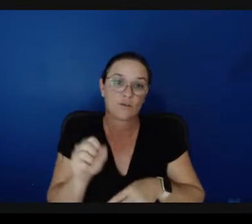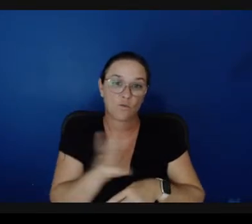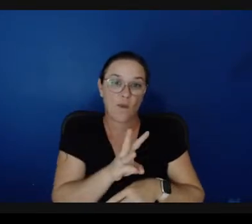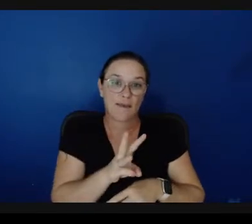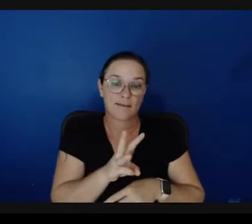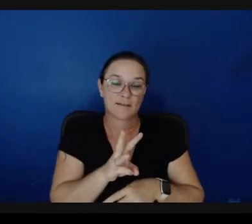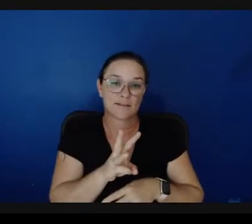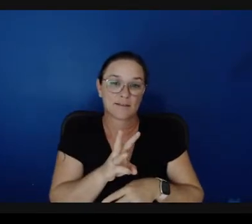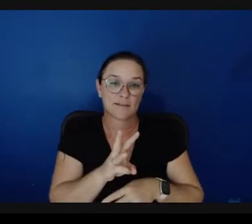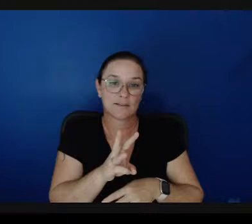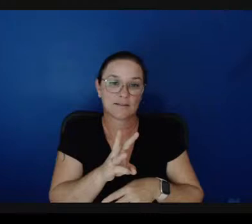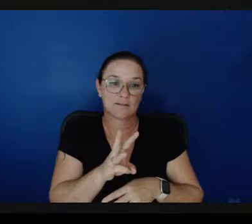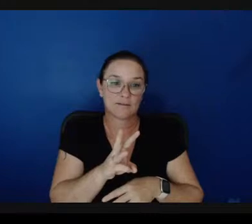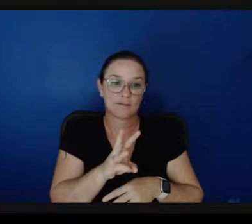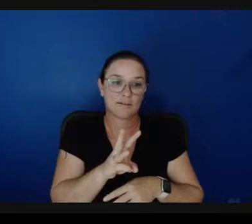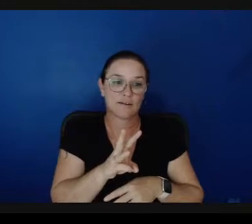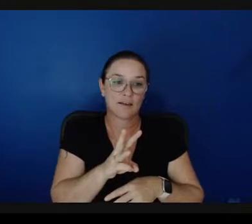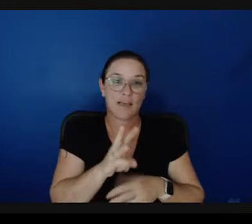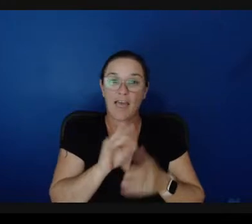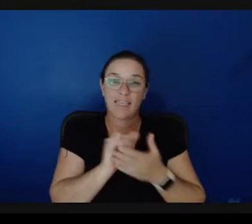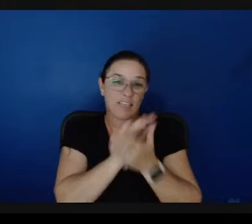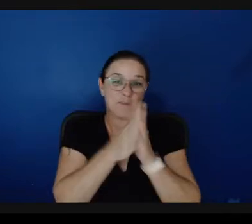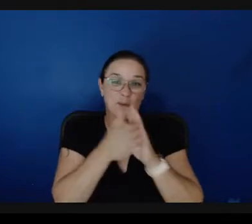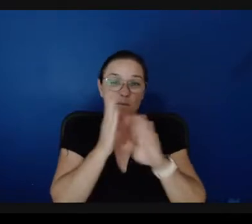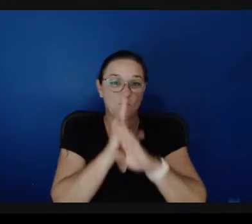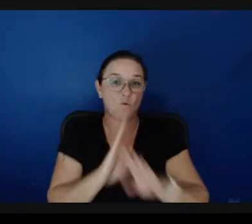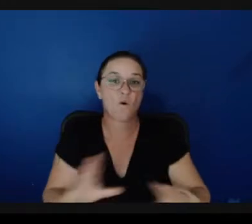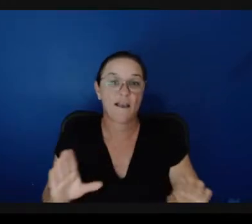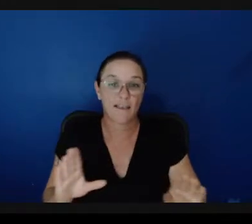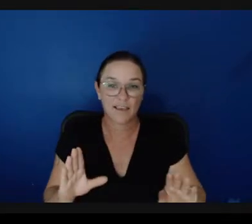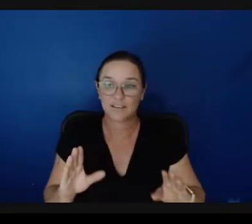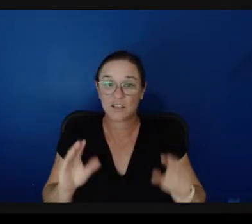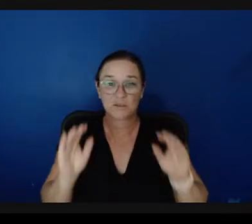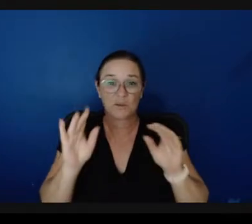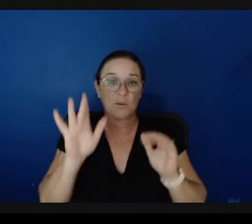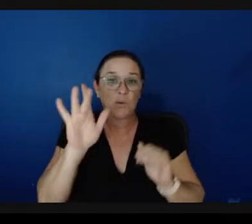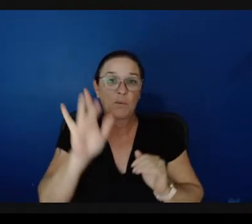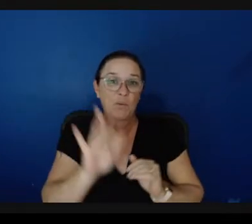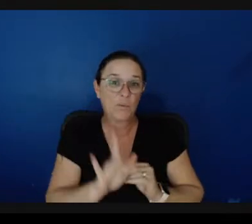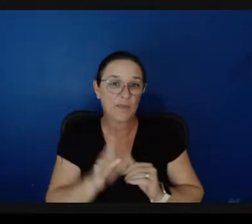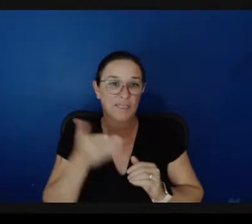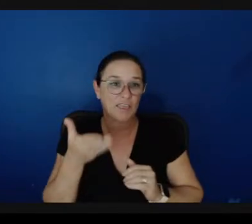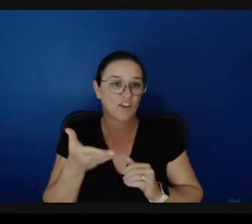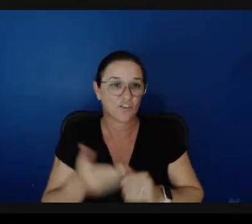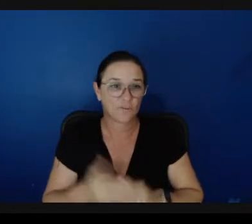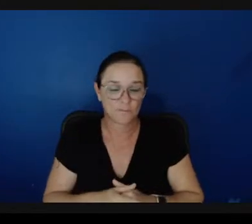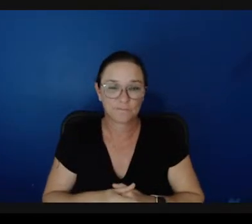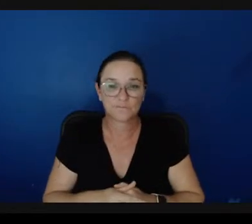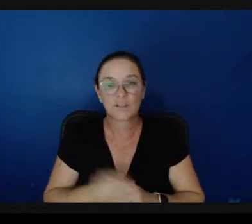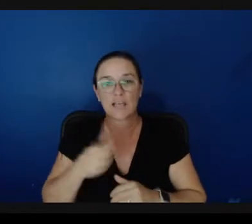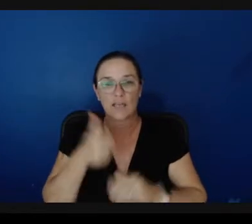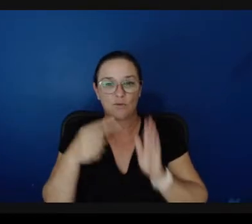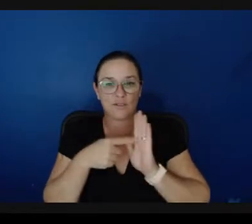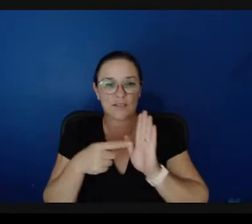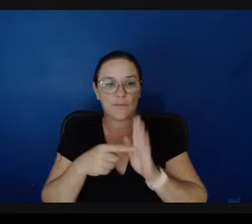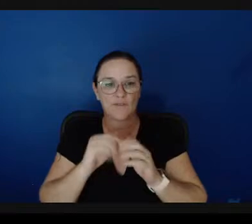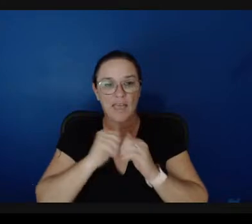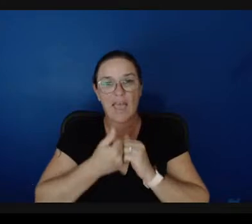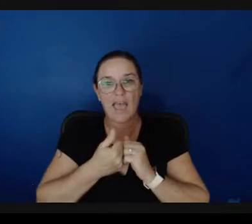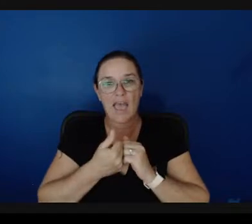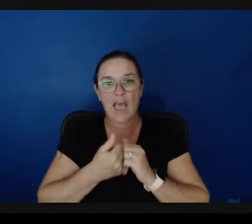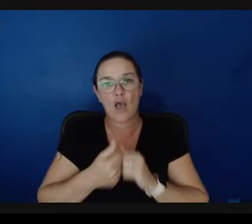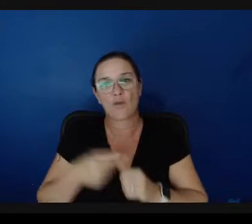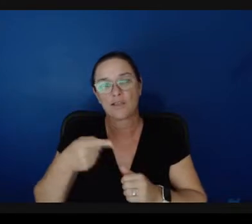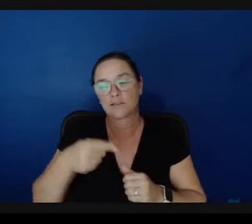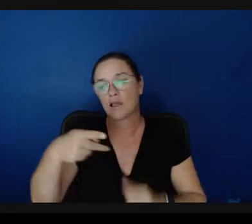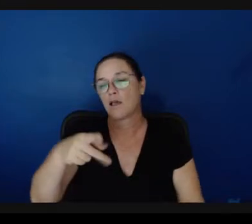have really quieted off substantially. It's hard to see anything these days anymore. So it's another example of how this plumbing system can evolve